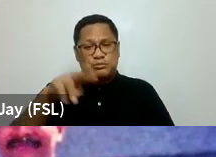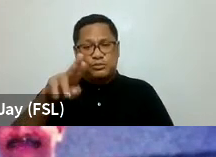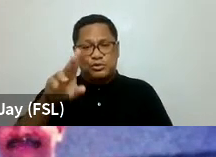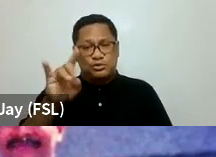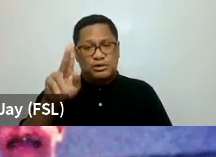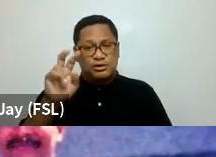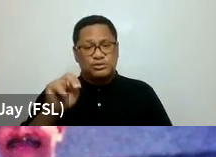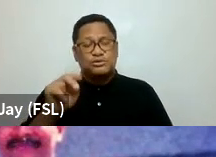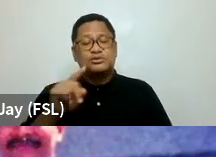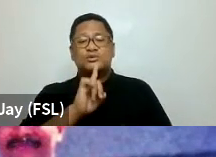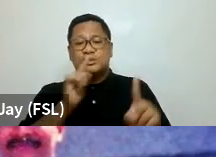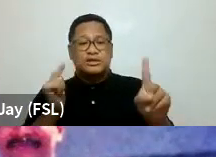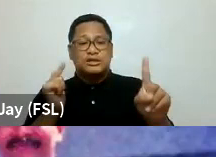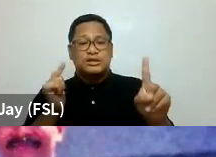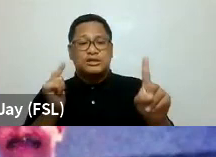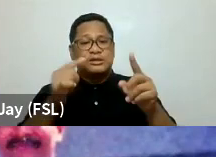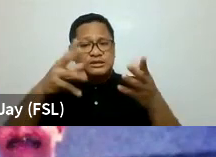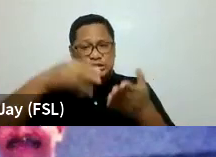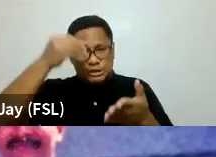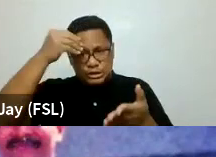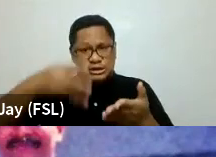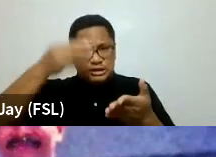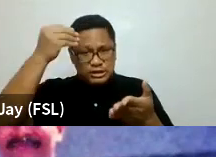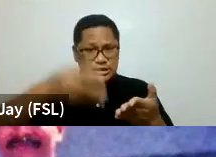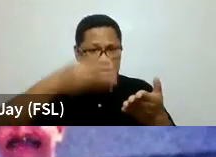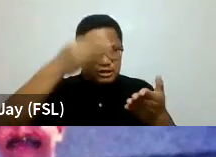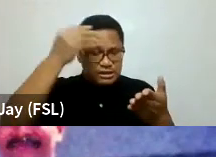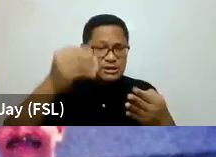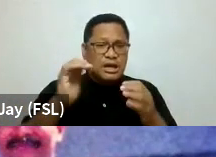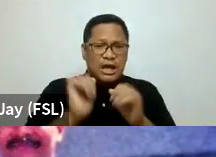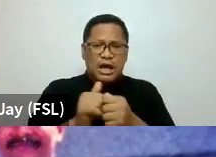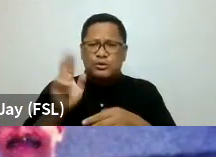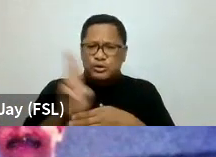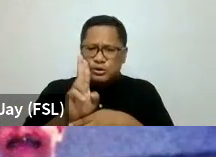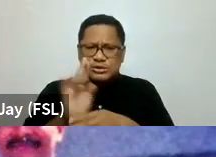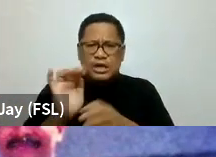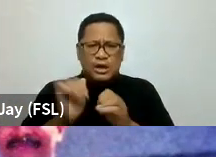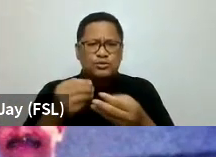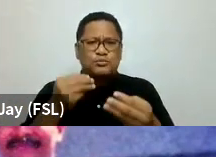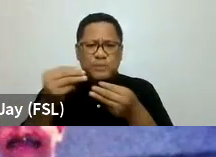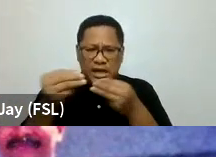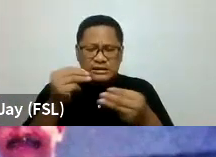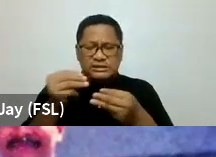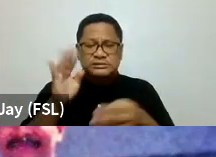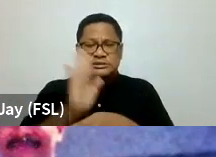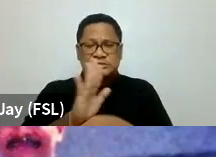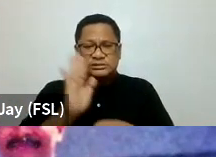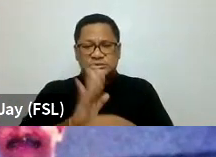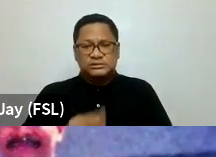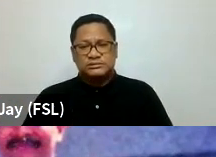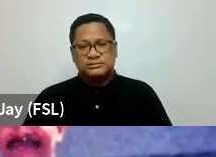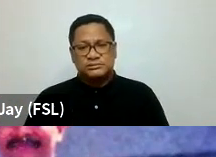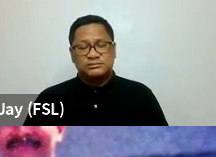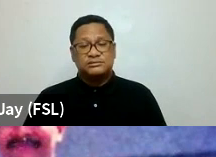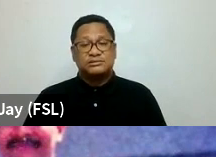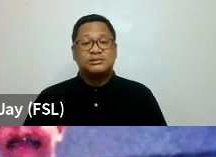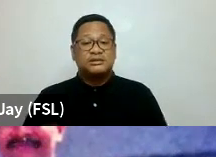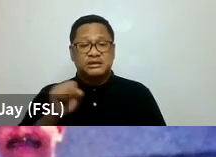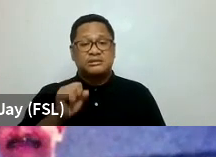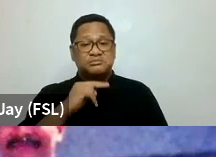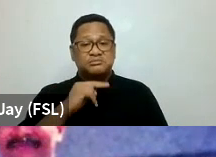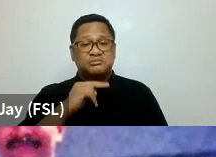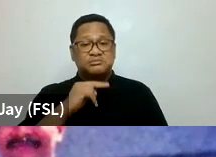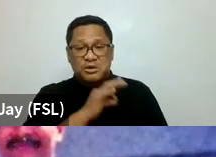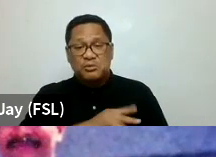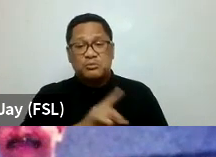is learning. How do you do this? How do you operate the business? Non-profit nga lang ito. Okay?